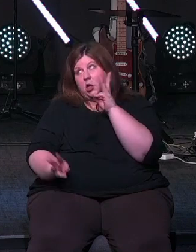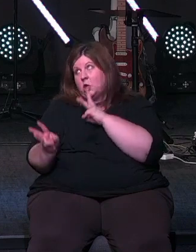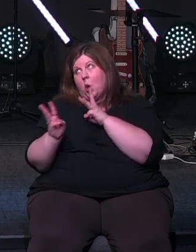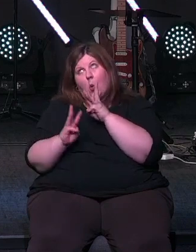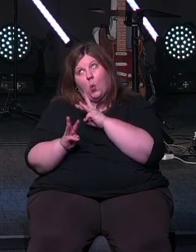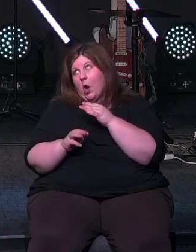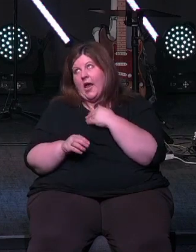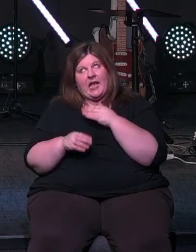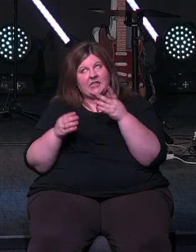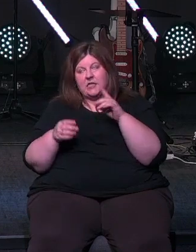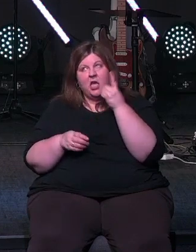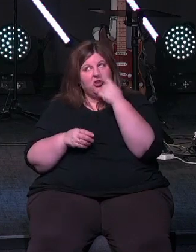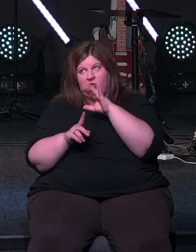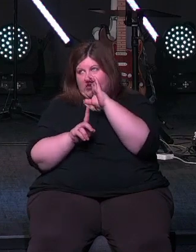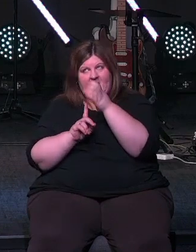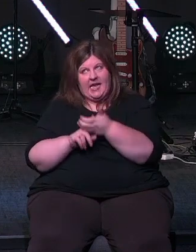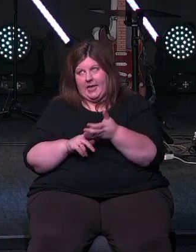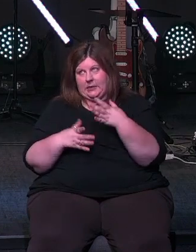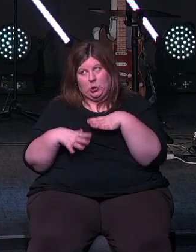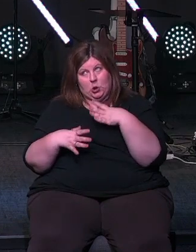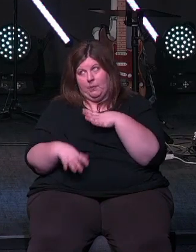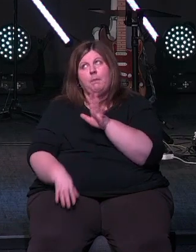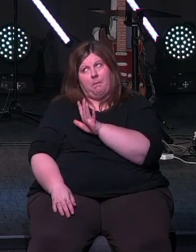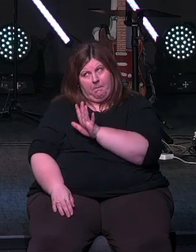a costume.